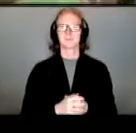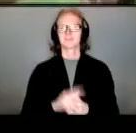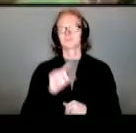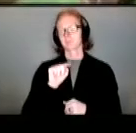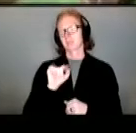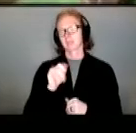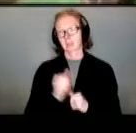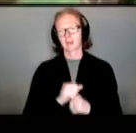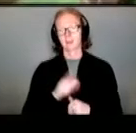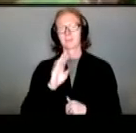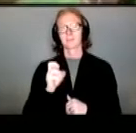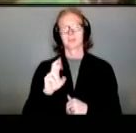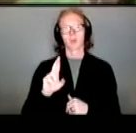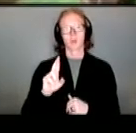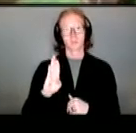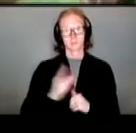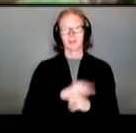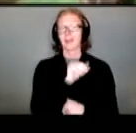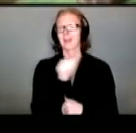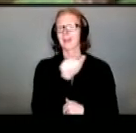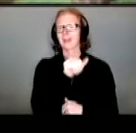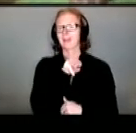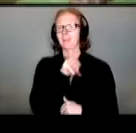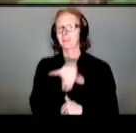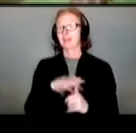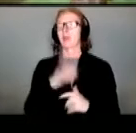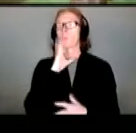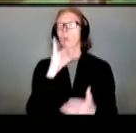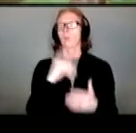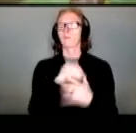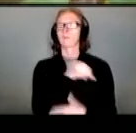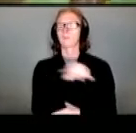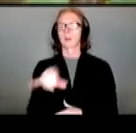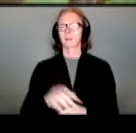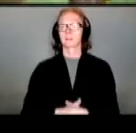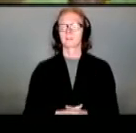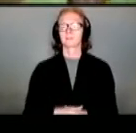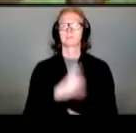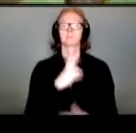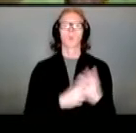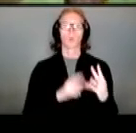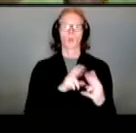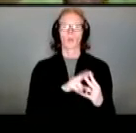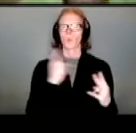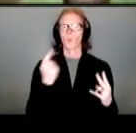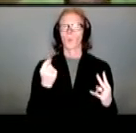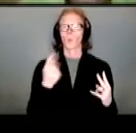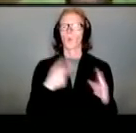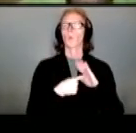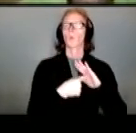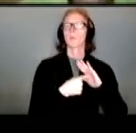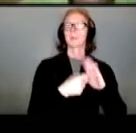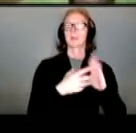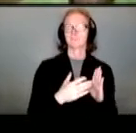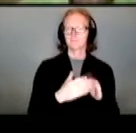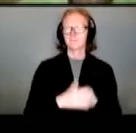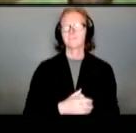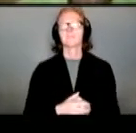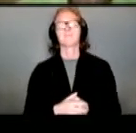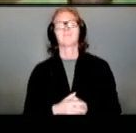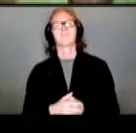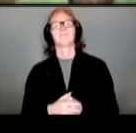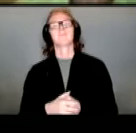Barb and Amy are involved both as representatives and